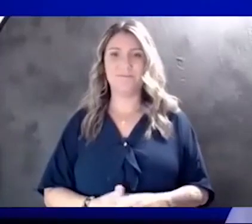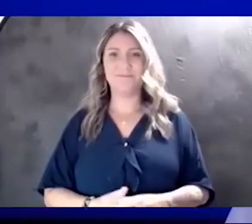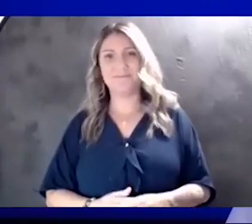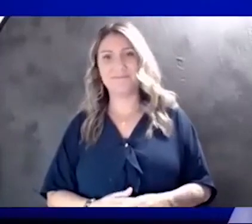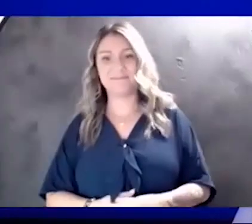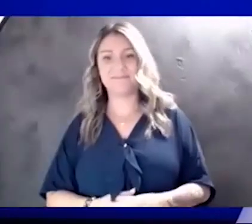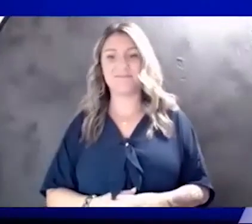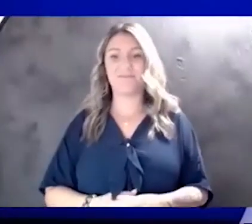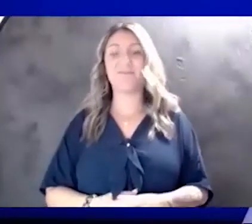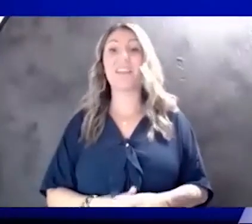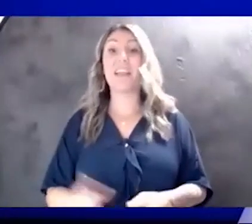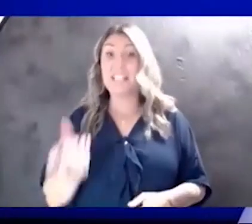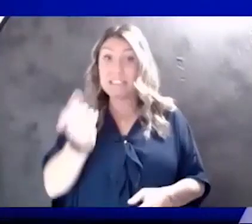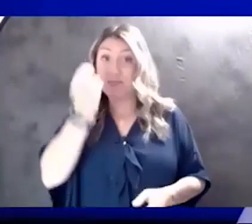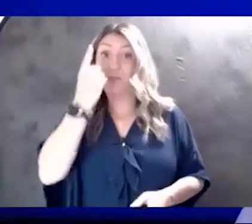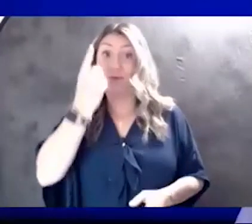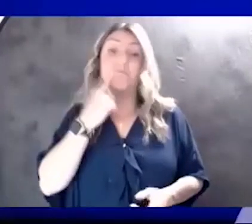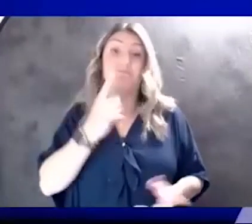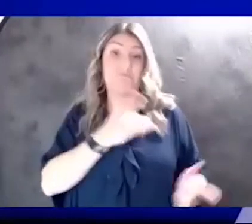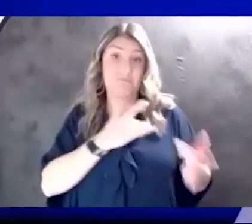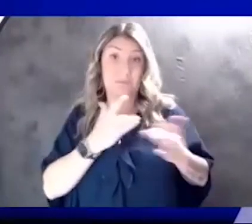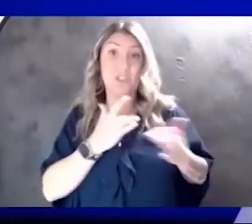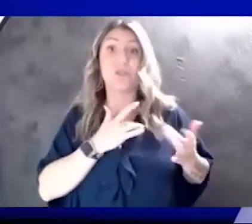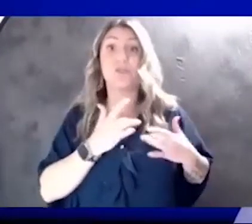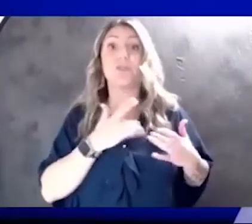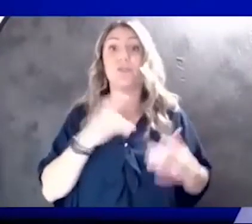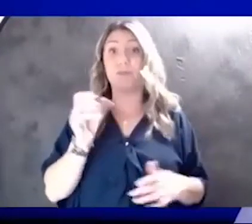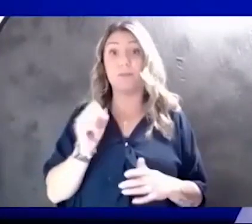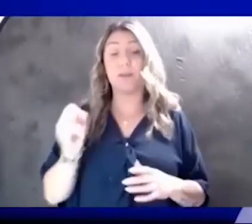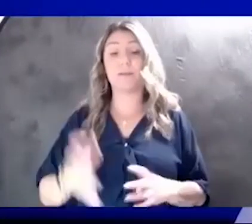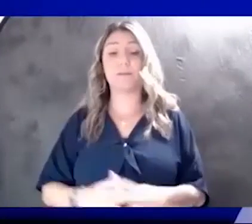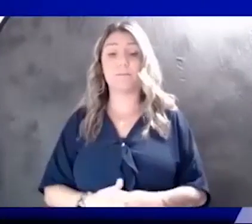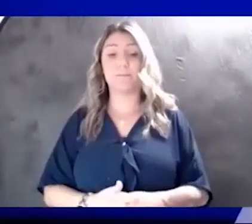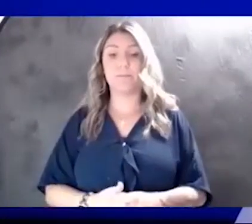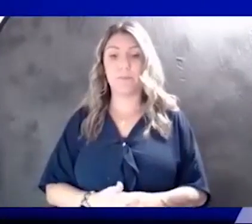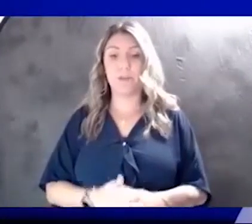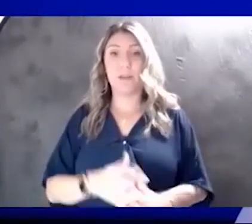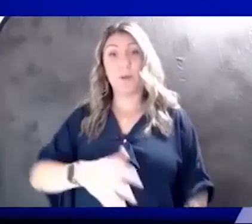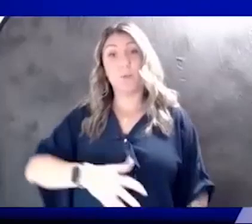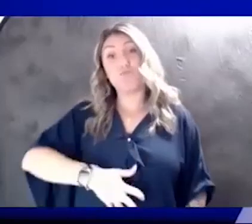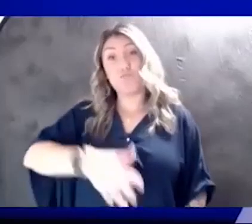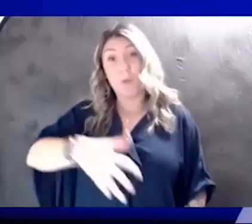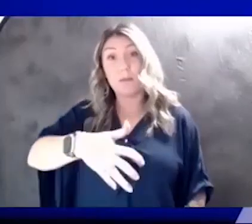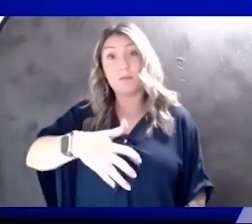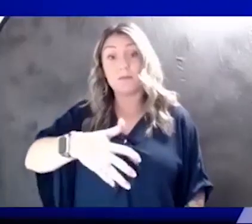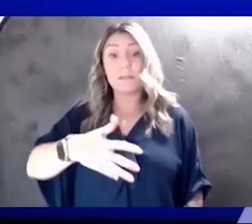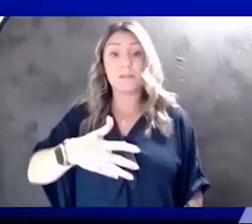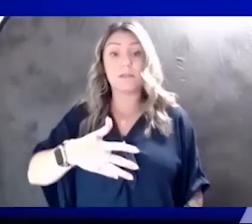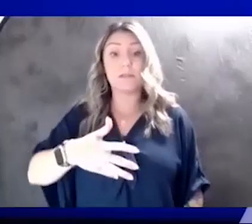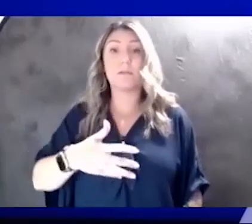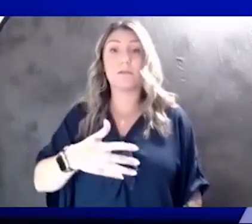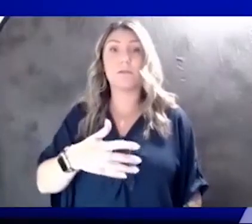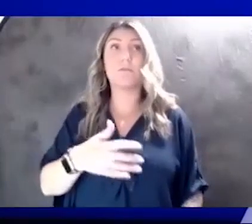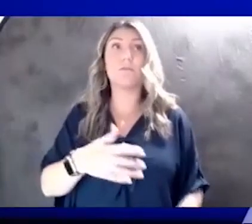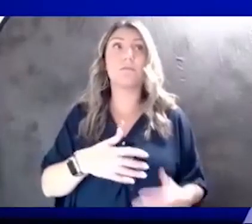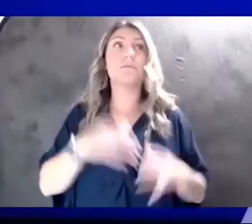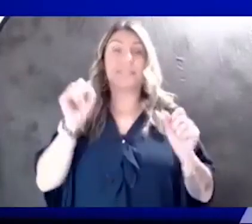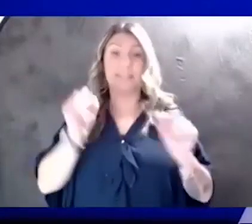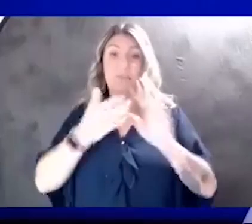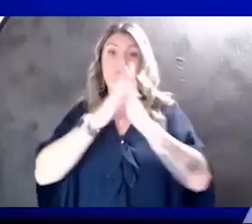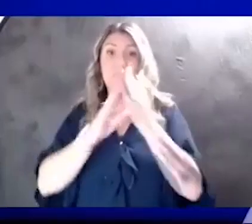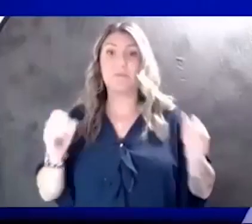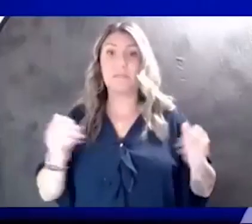understandable to be concerned. You know, it's pregnancy is it can be scary. You know, especially